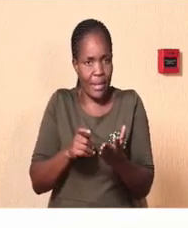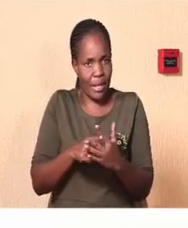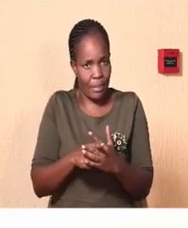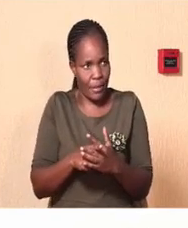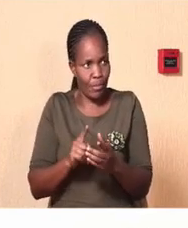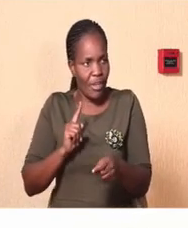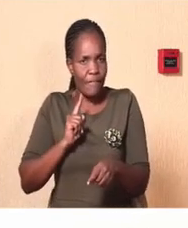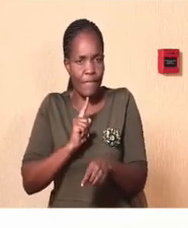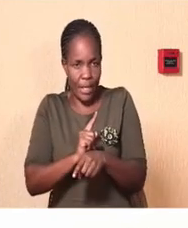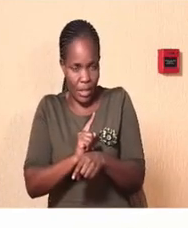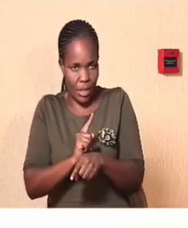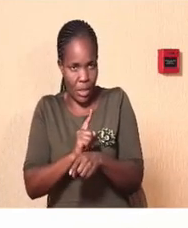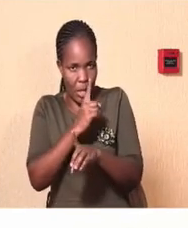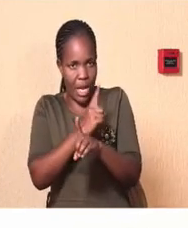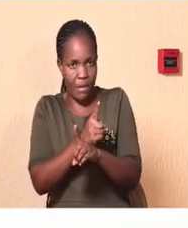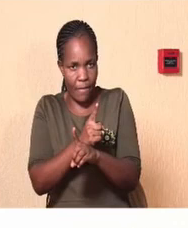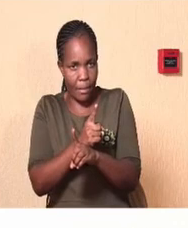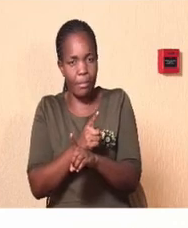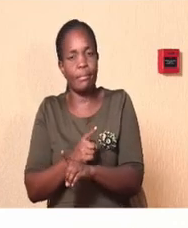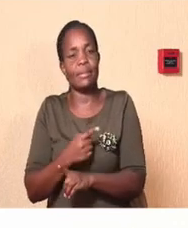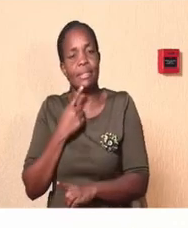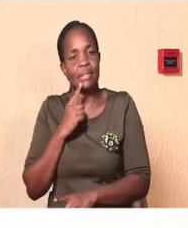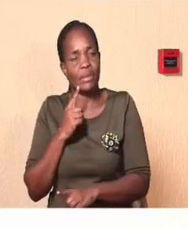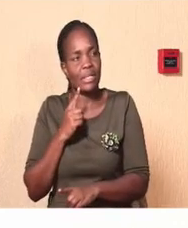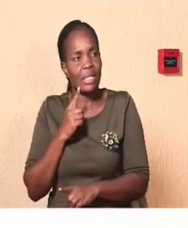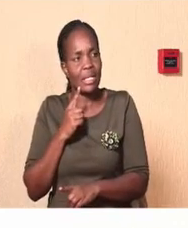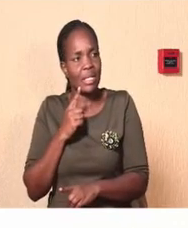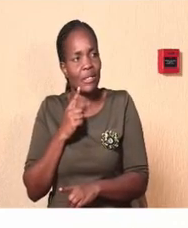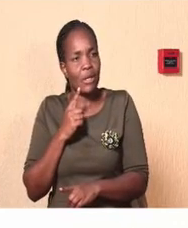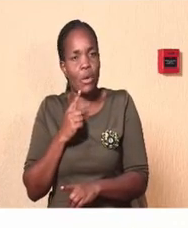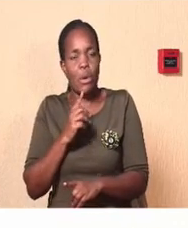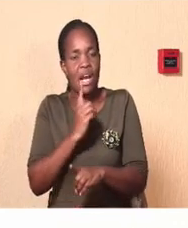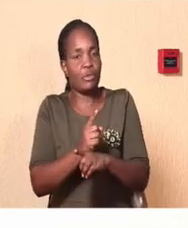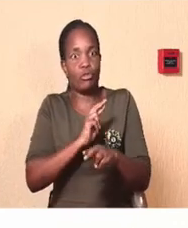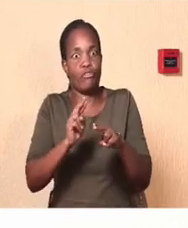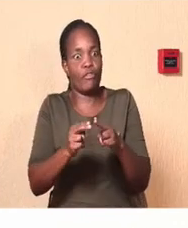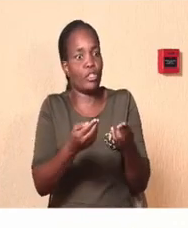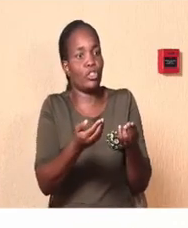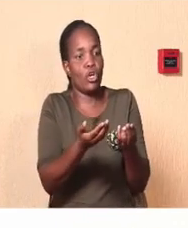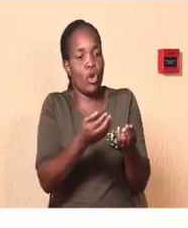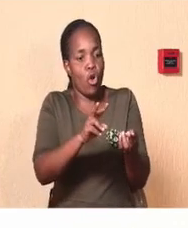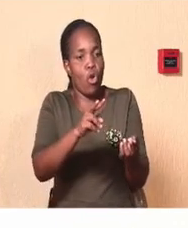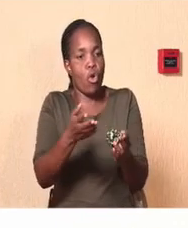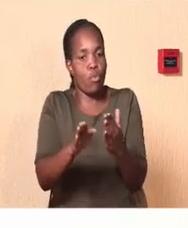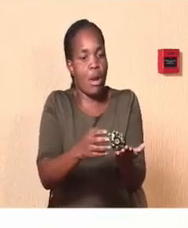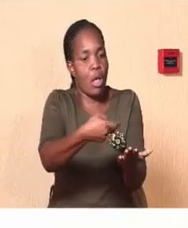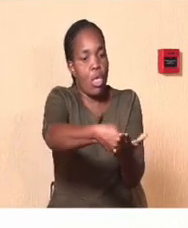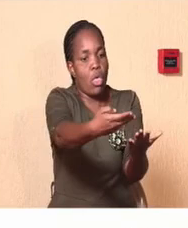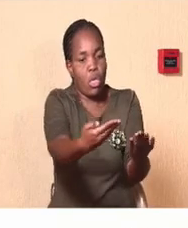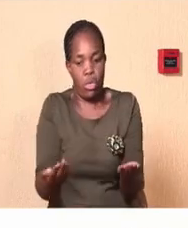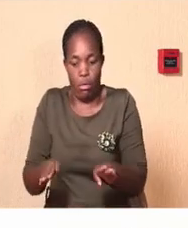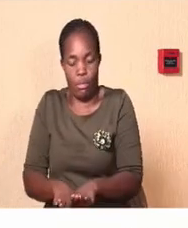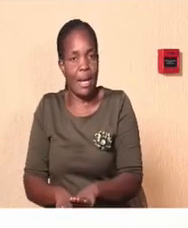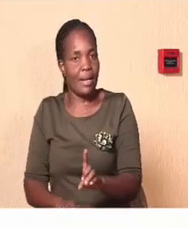we will appreciate that and we will acknowledge that. So the government will not just go and take the body and bury it, but